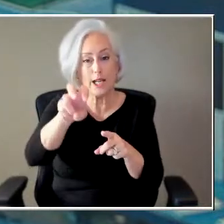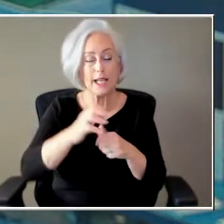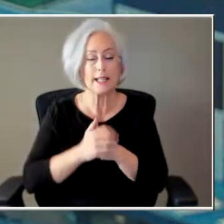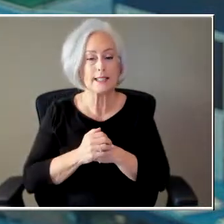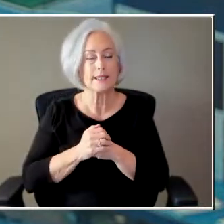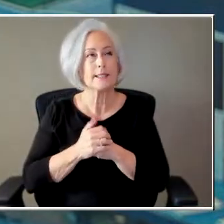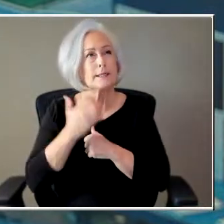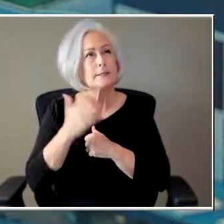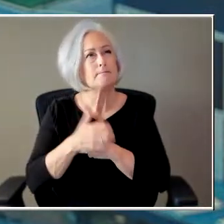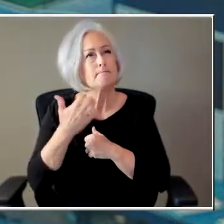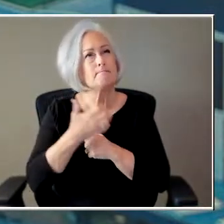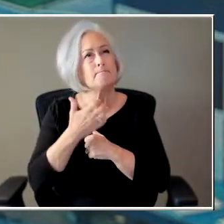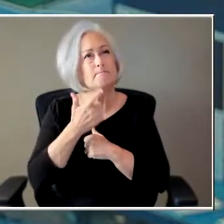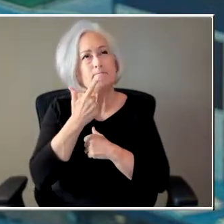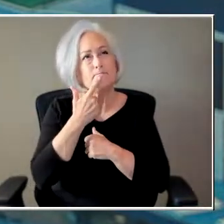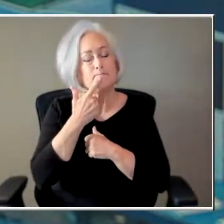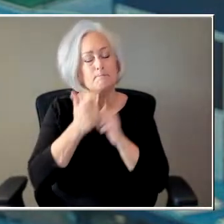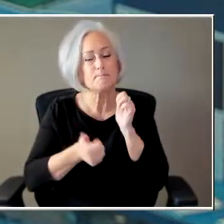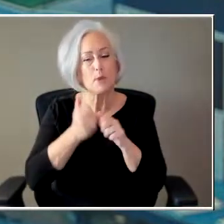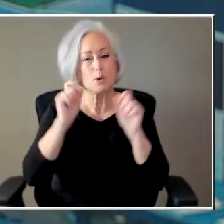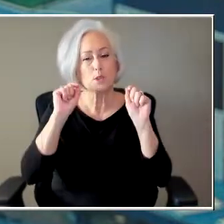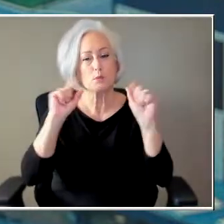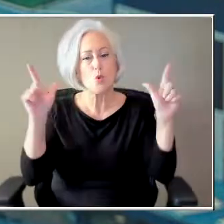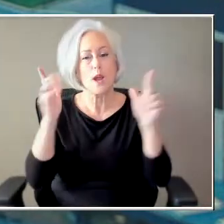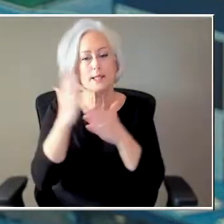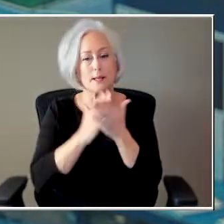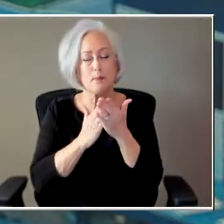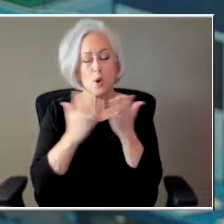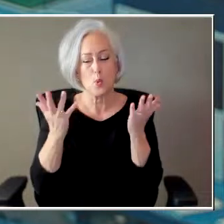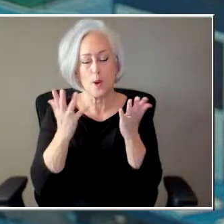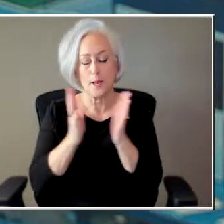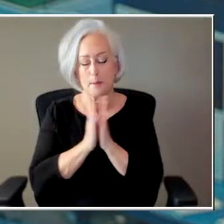part, I would say